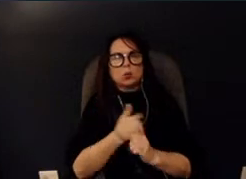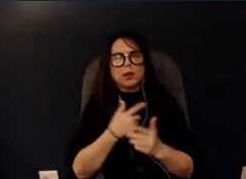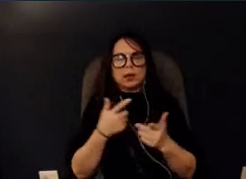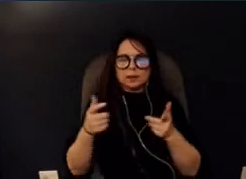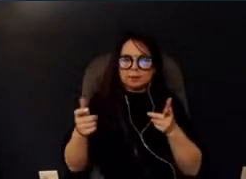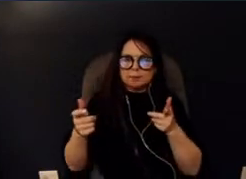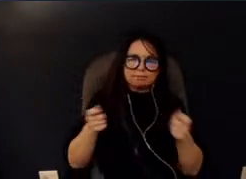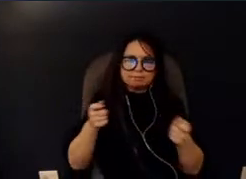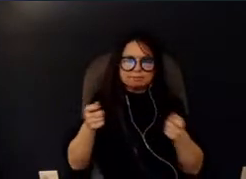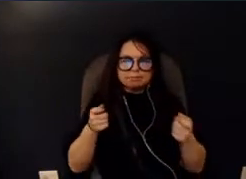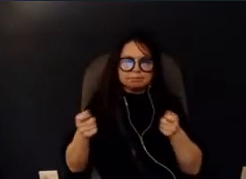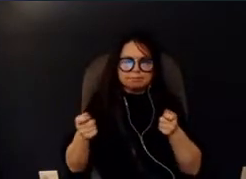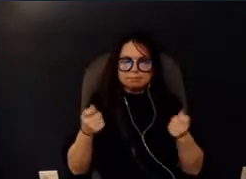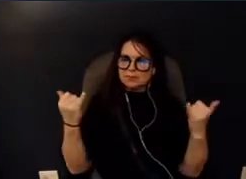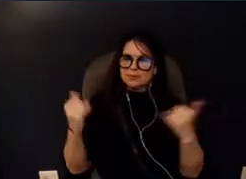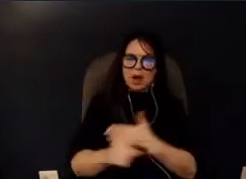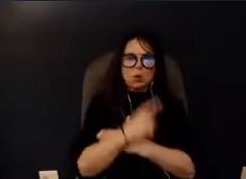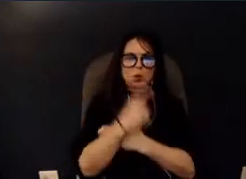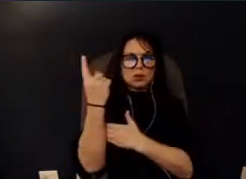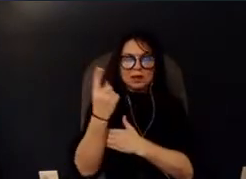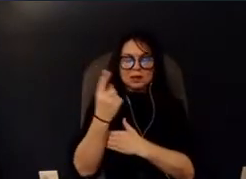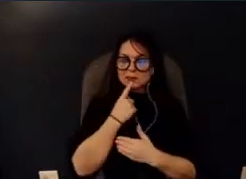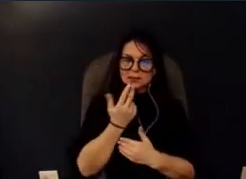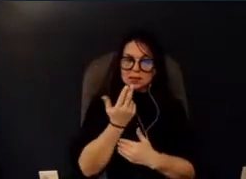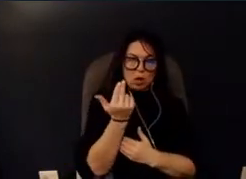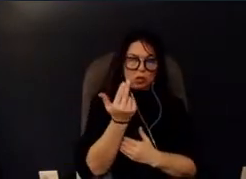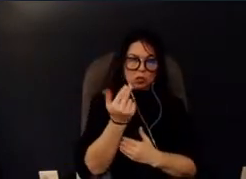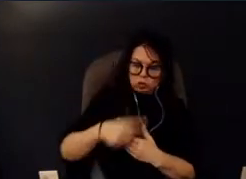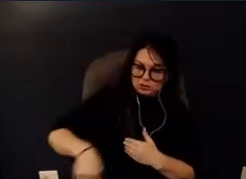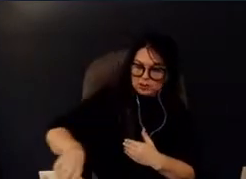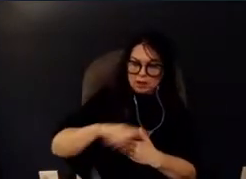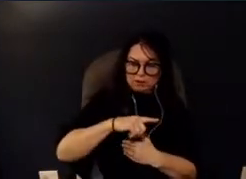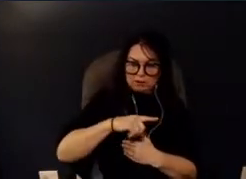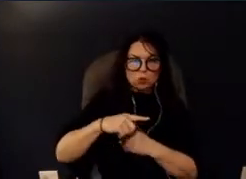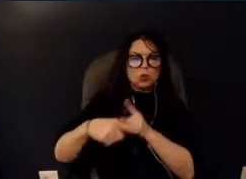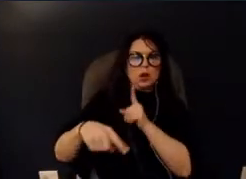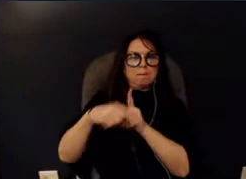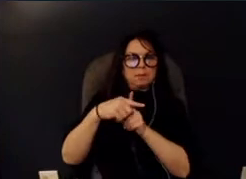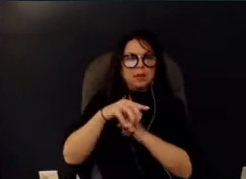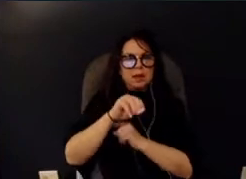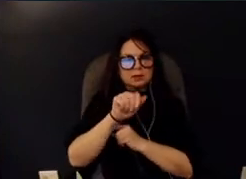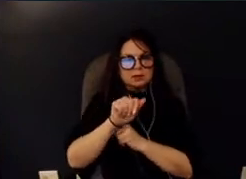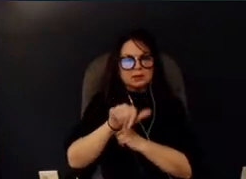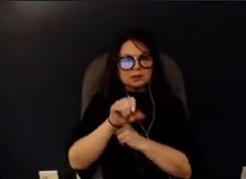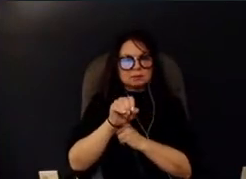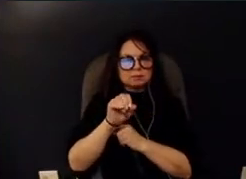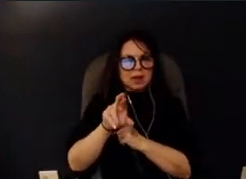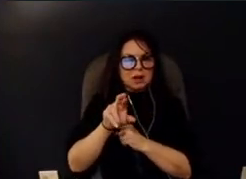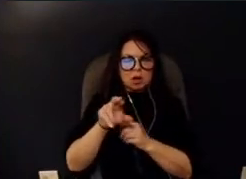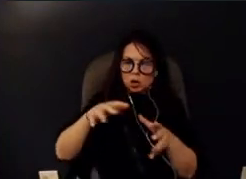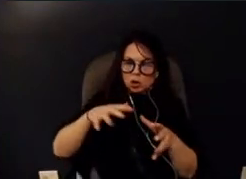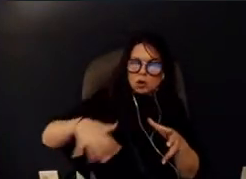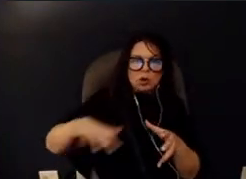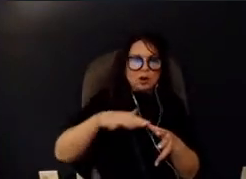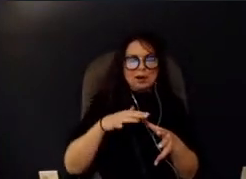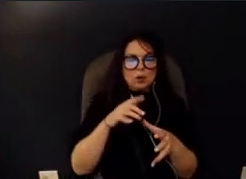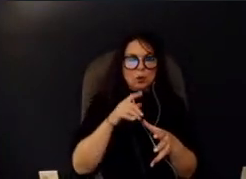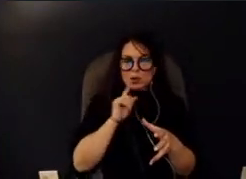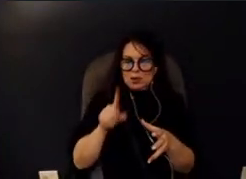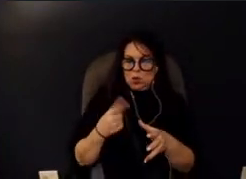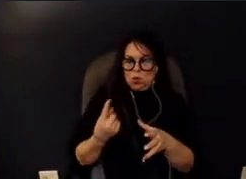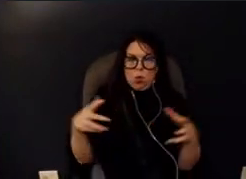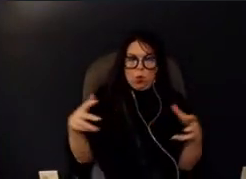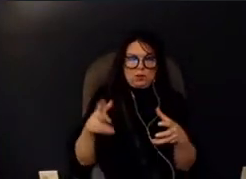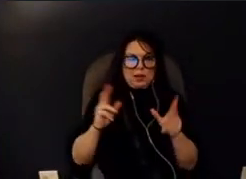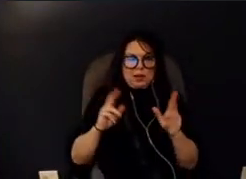the 13 of us plus the mayor are really the only people that have been in this experience in this moment in